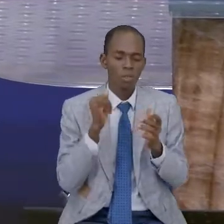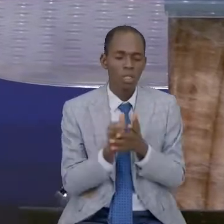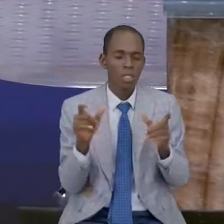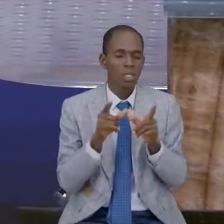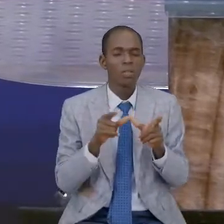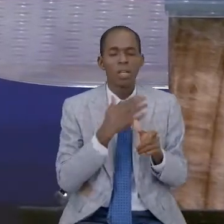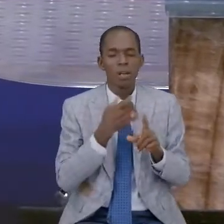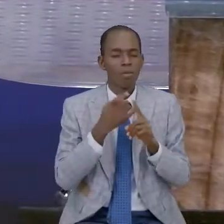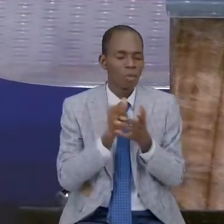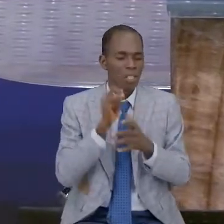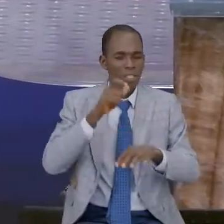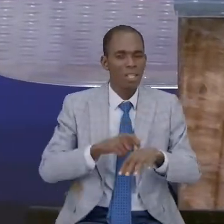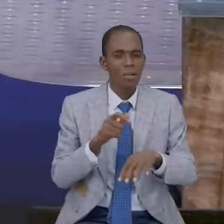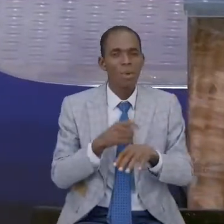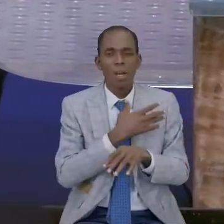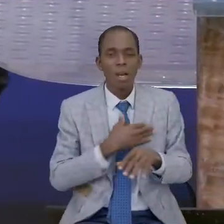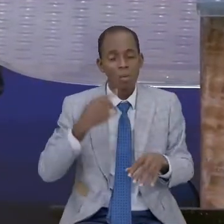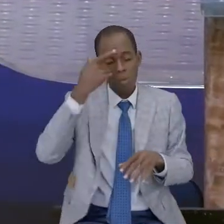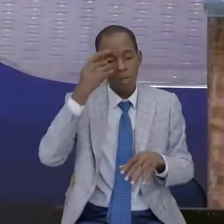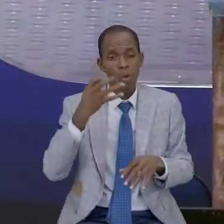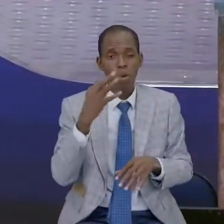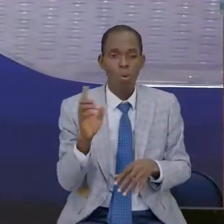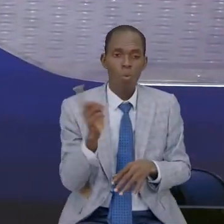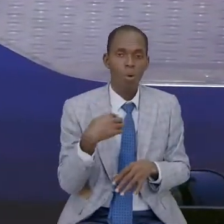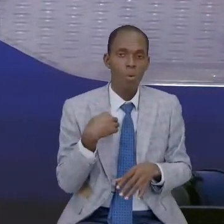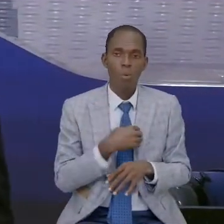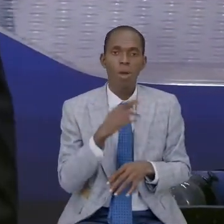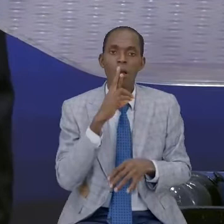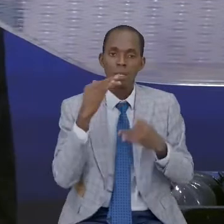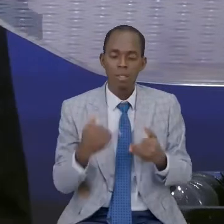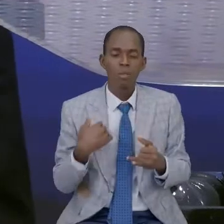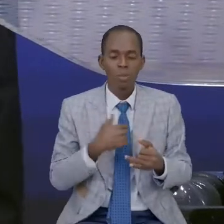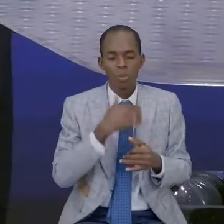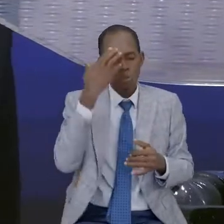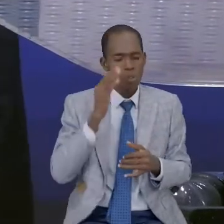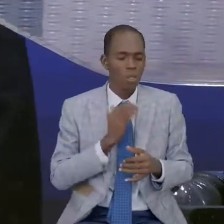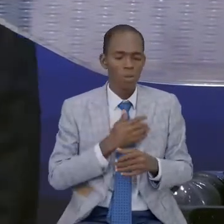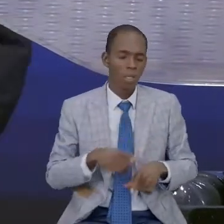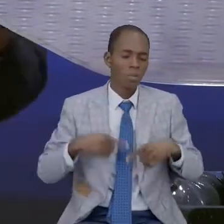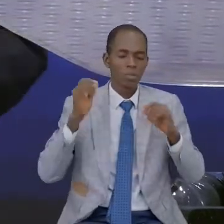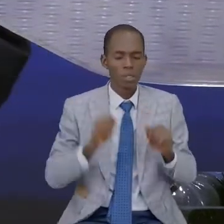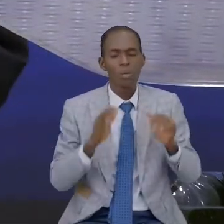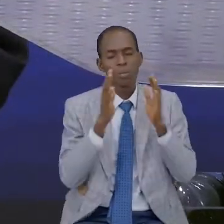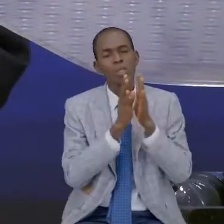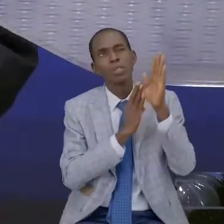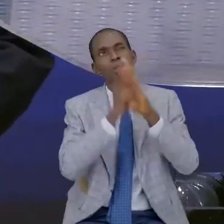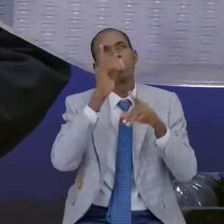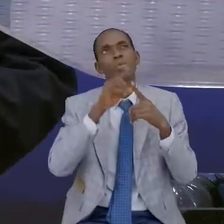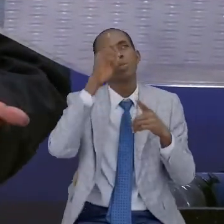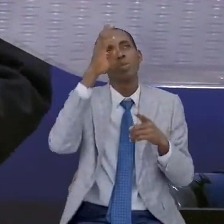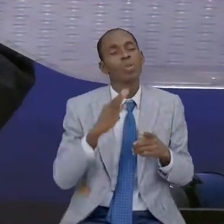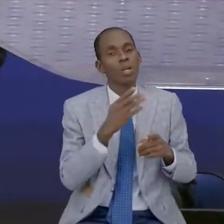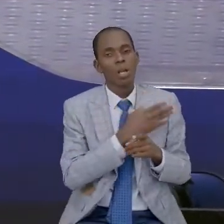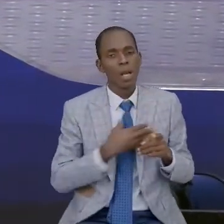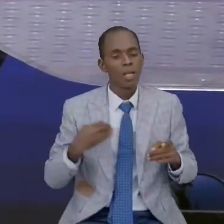that time, and now, because of where we are, we know our rights, we go to God directly. And as we go to God,